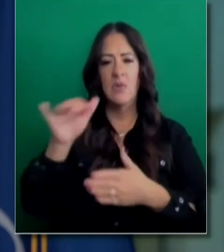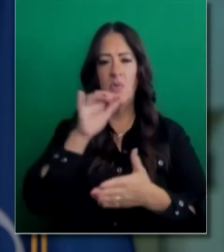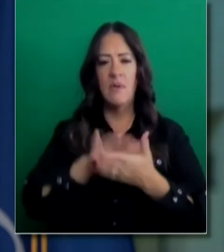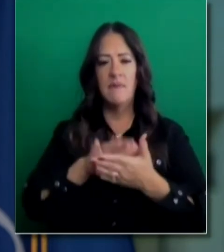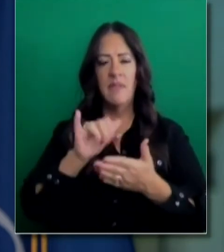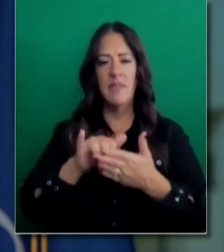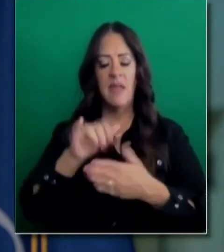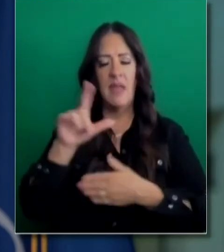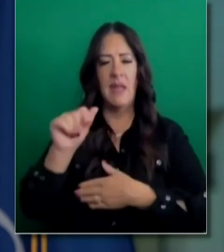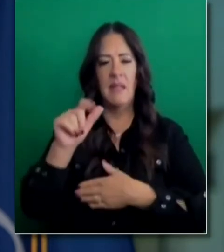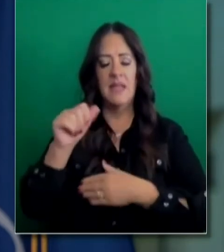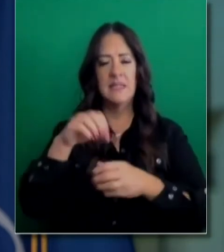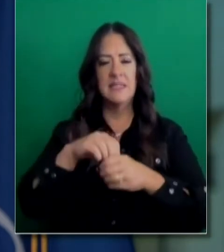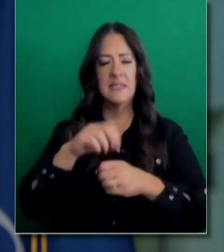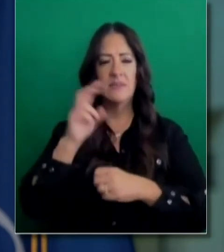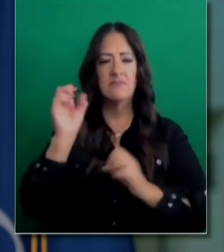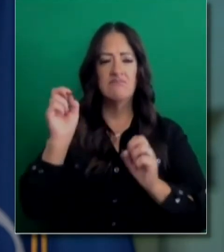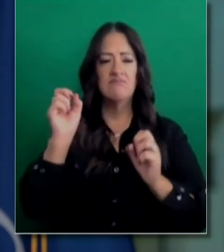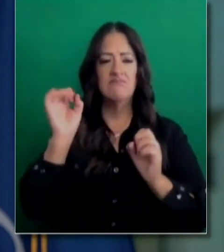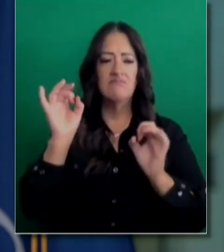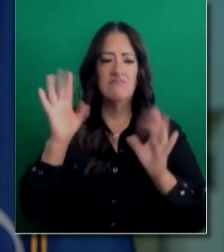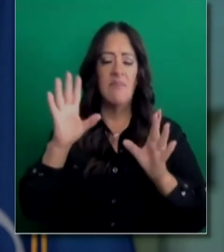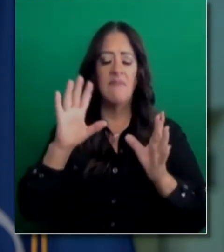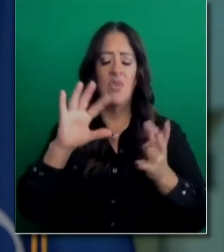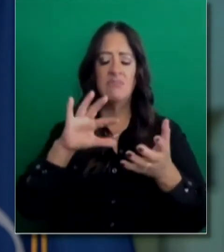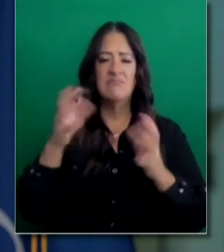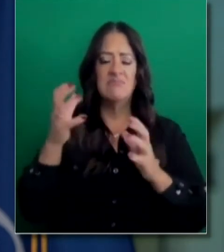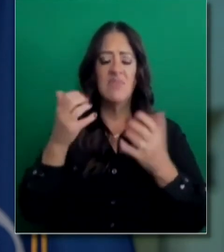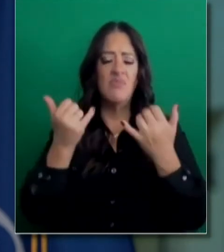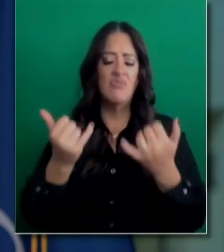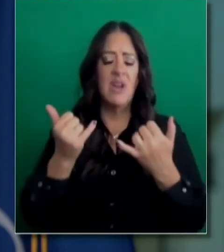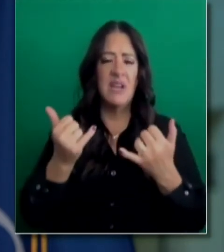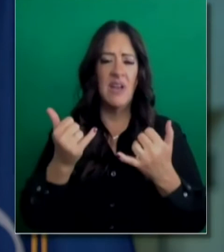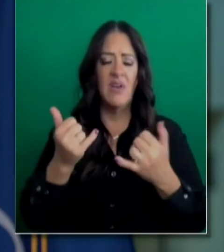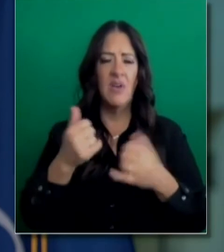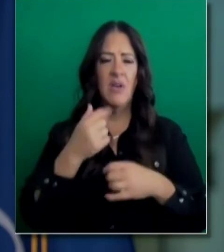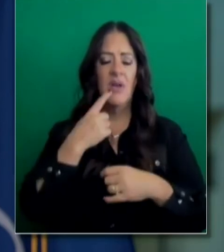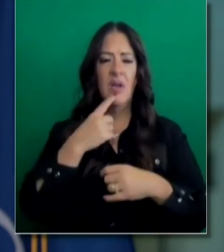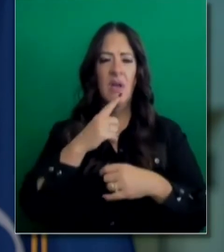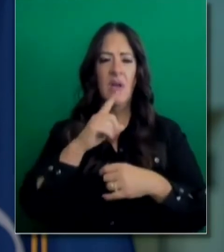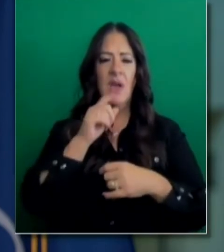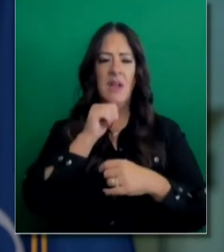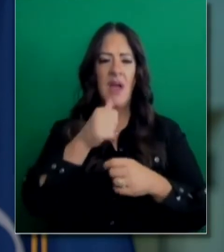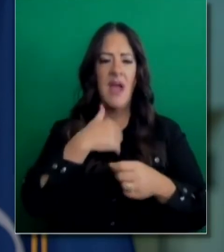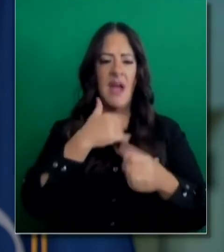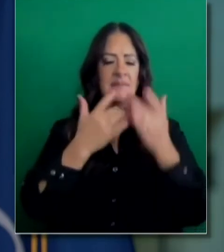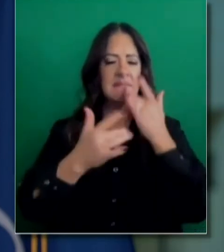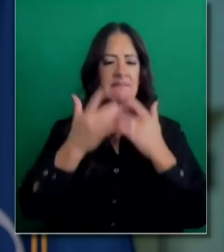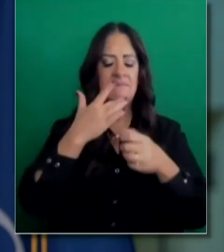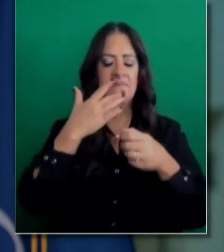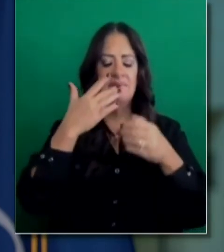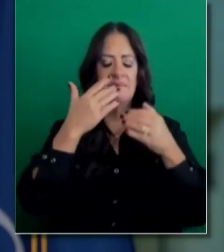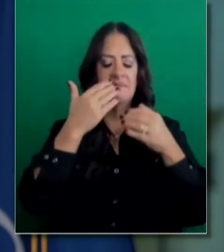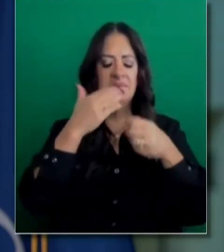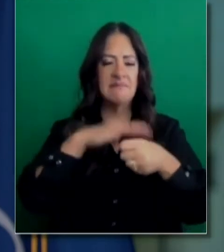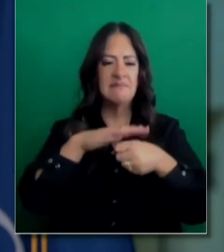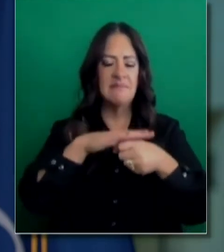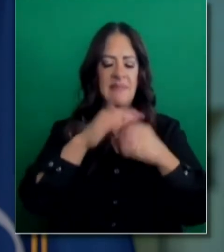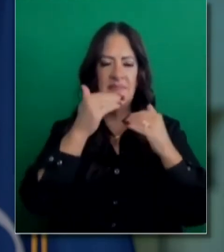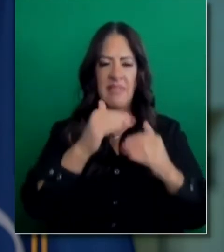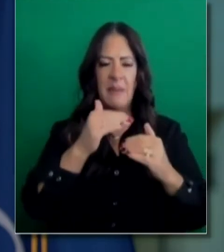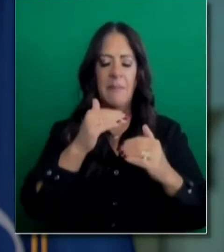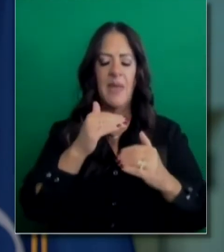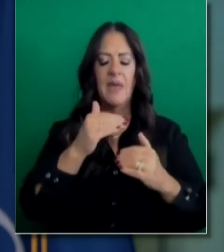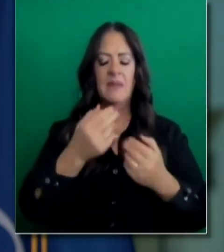is basically at a crippled point in terms of oxygen supplies. Governor Newsom, I believe you ordered more morgue trucks in for the